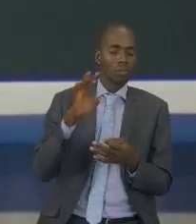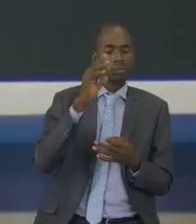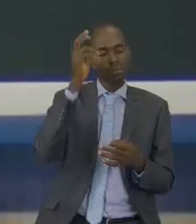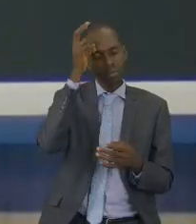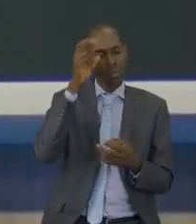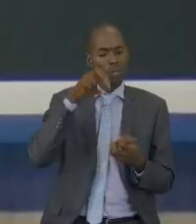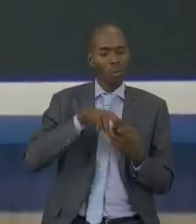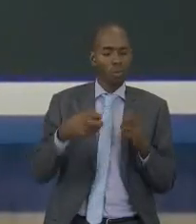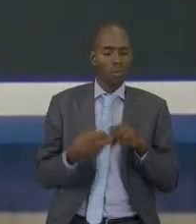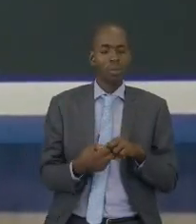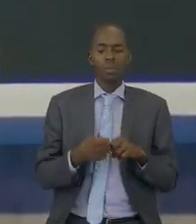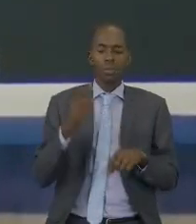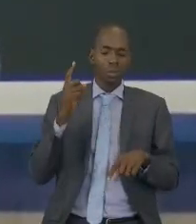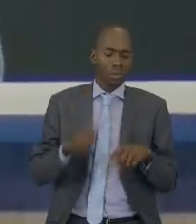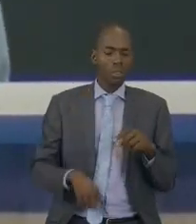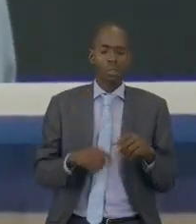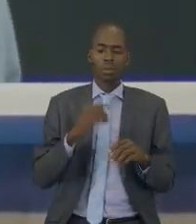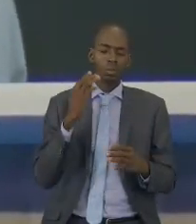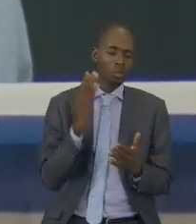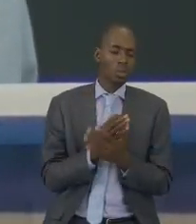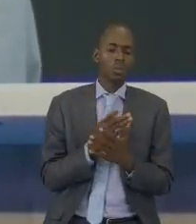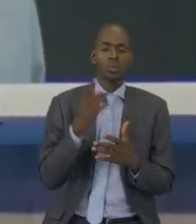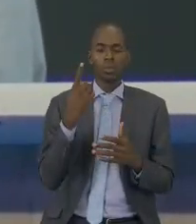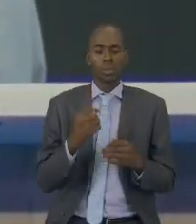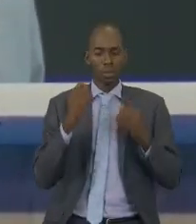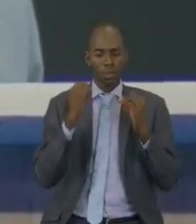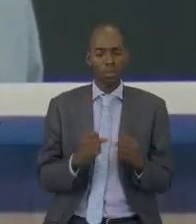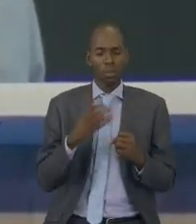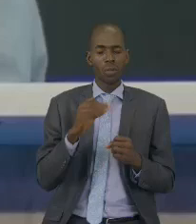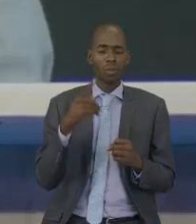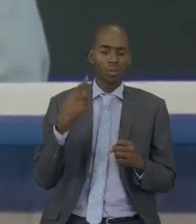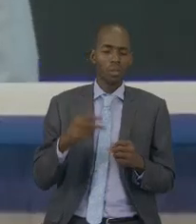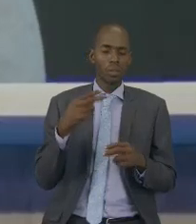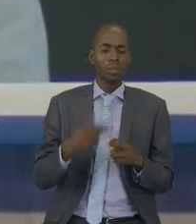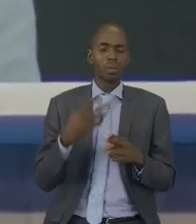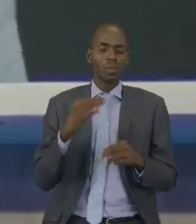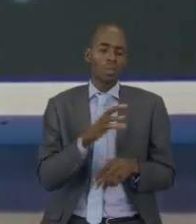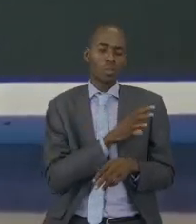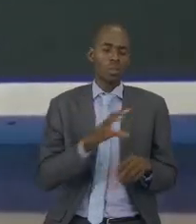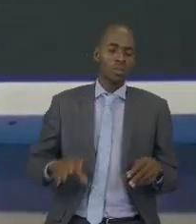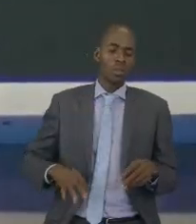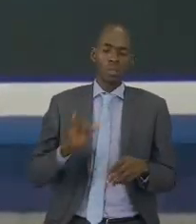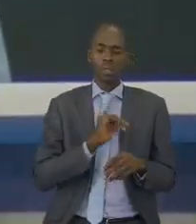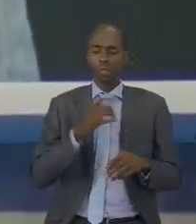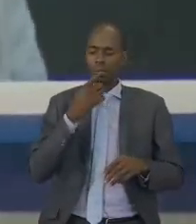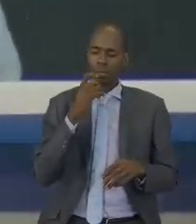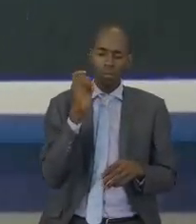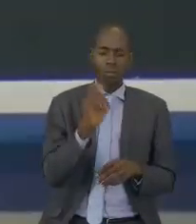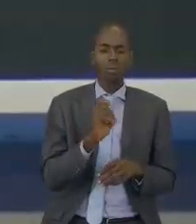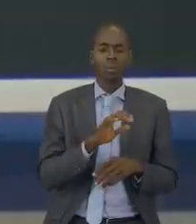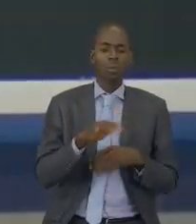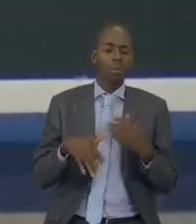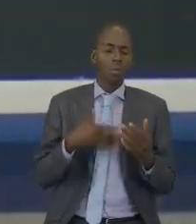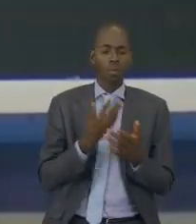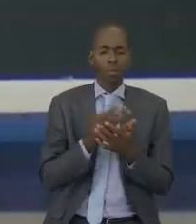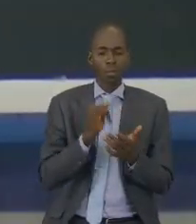problems, you cannot resist the power of the name of Christ. I command those